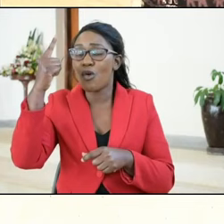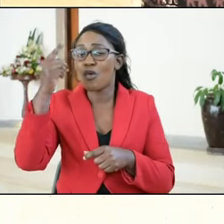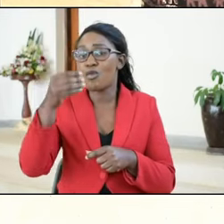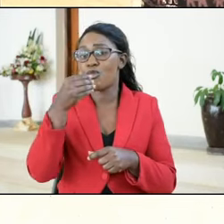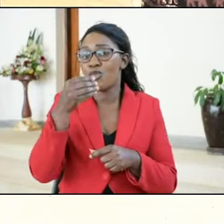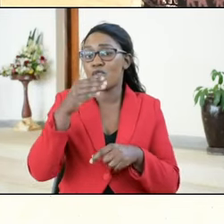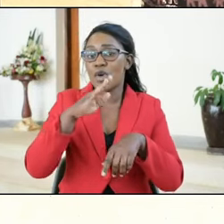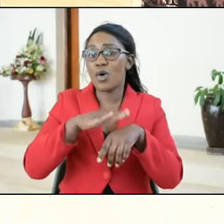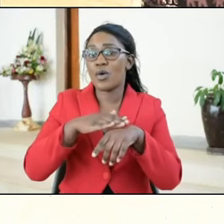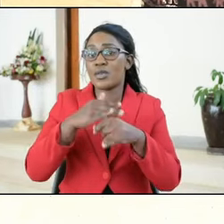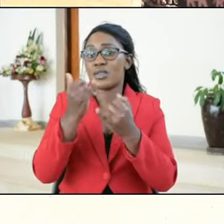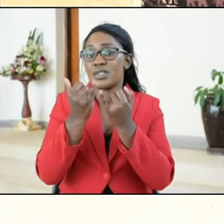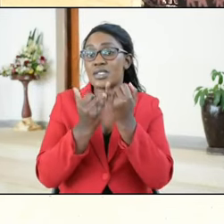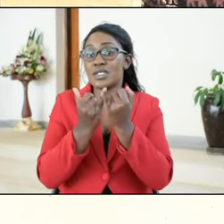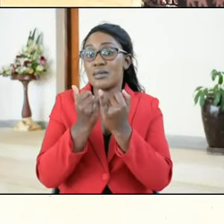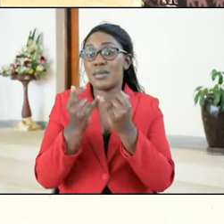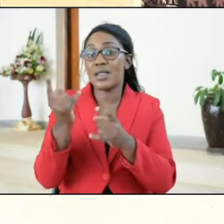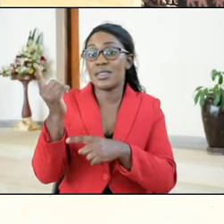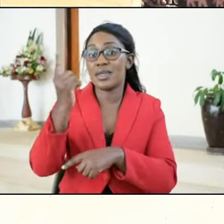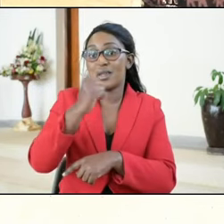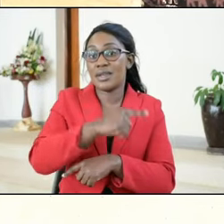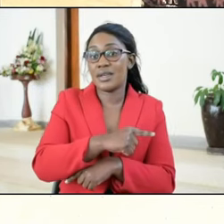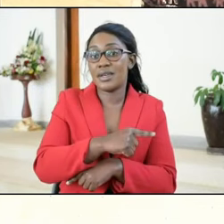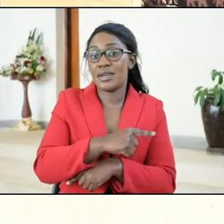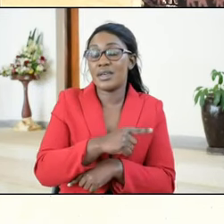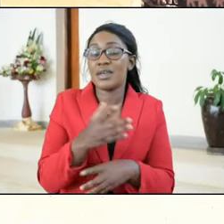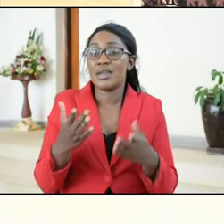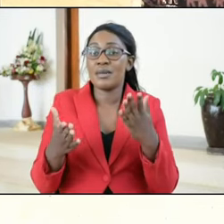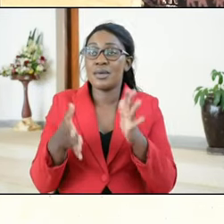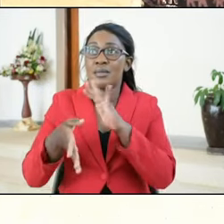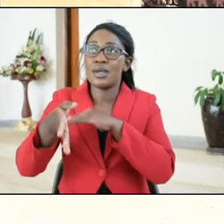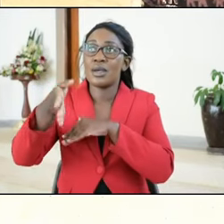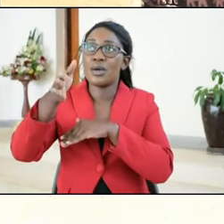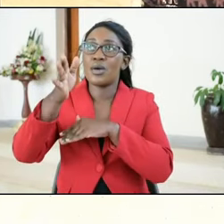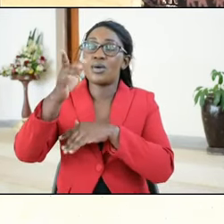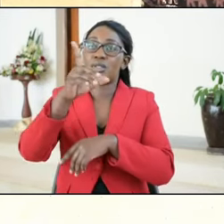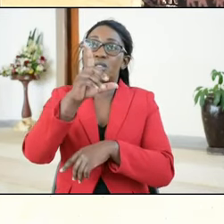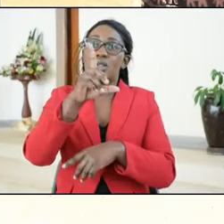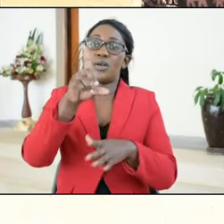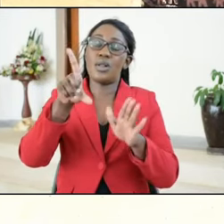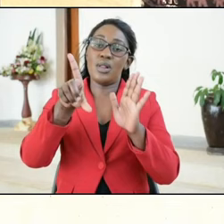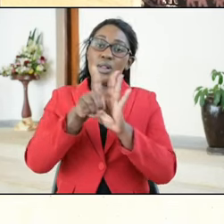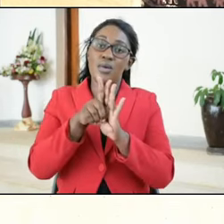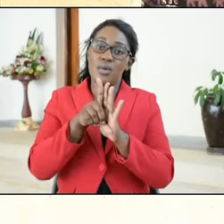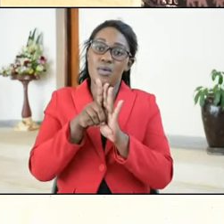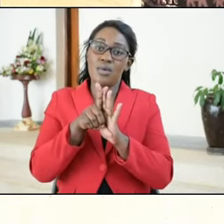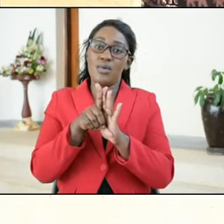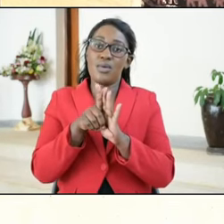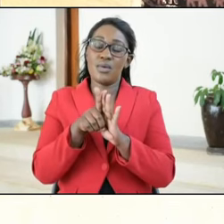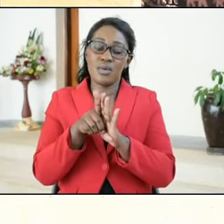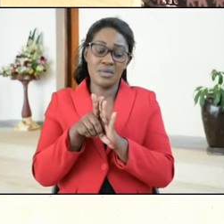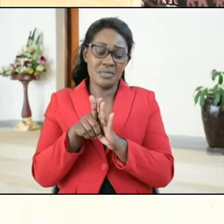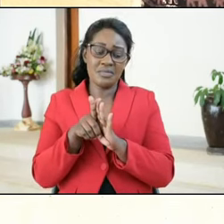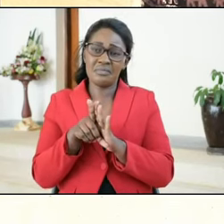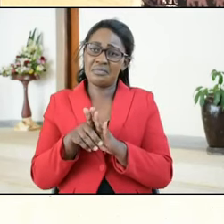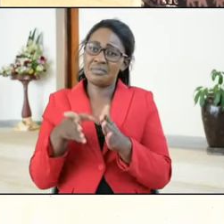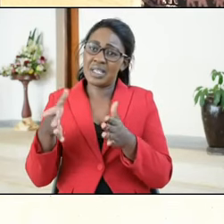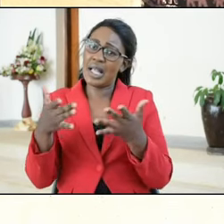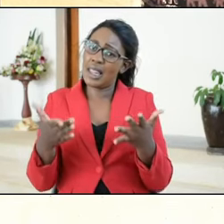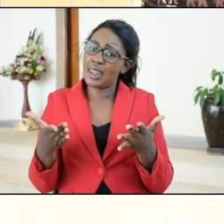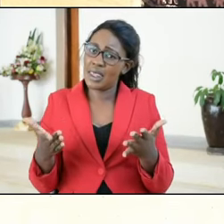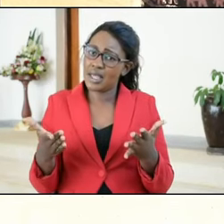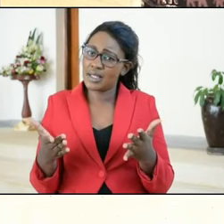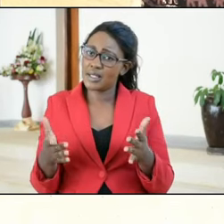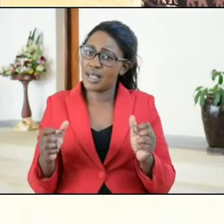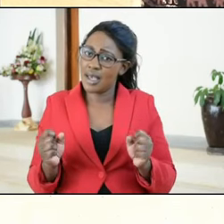wonder, is that law? Are they obeying God's law? Did God actually bring it or not? So such things